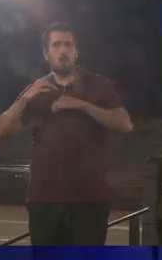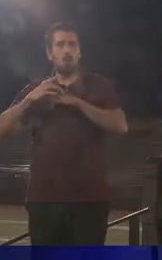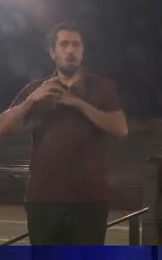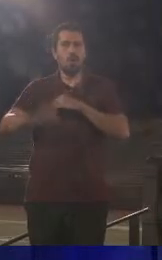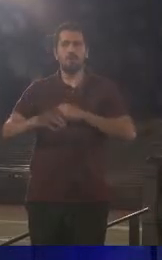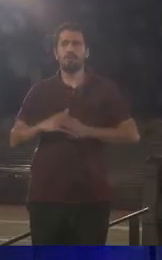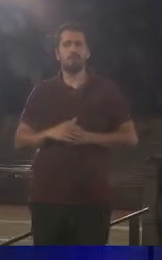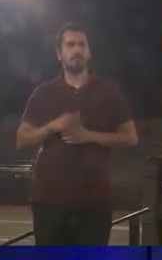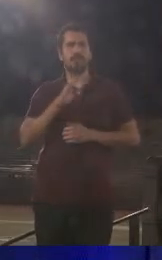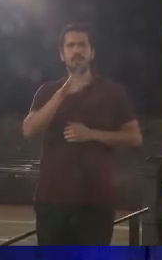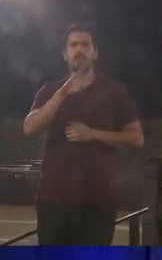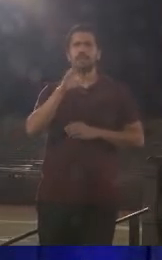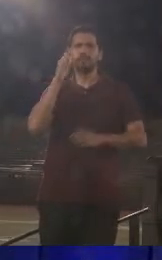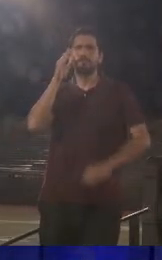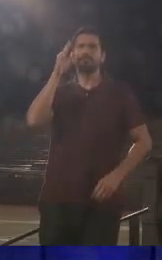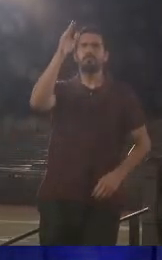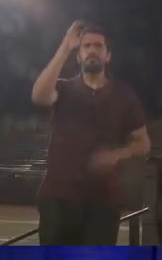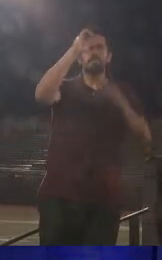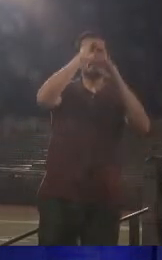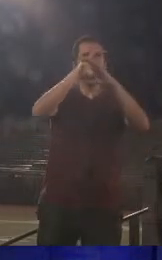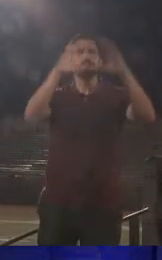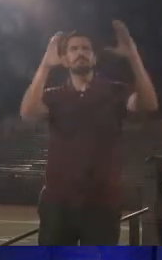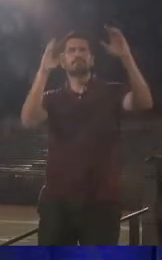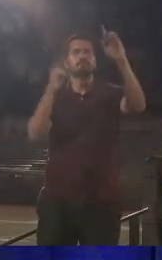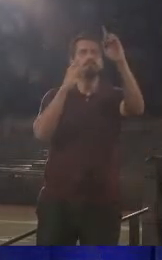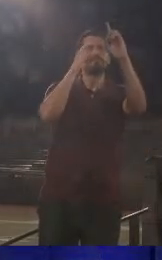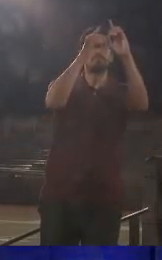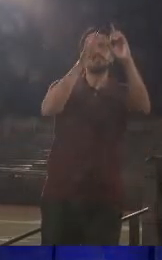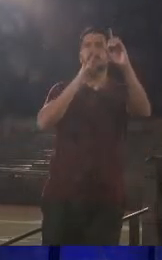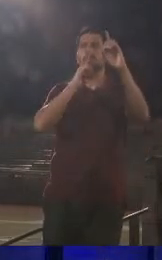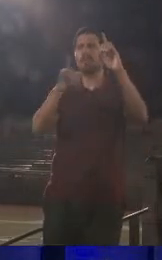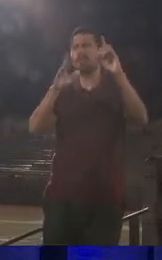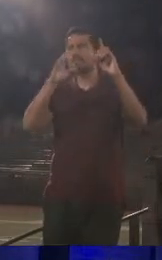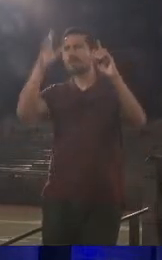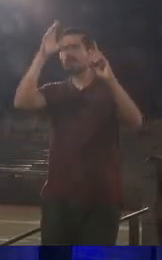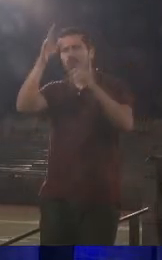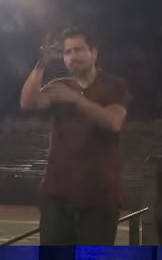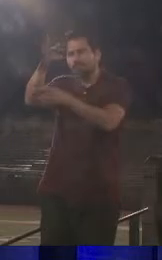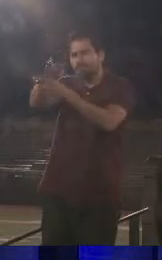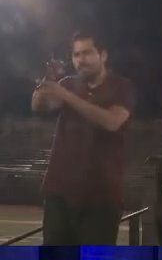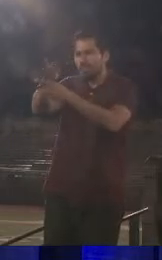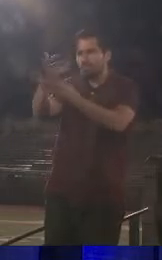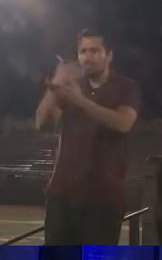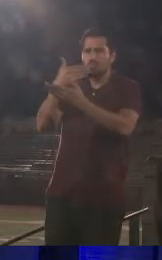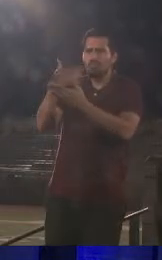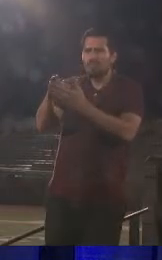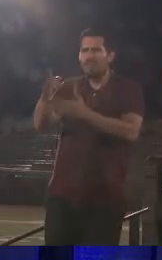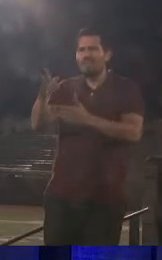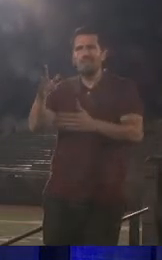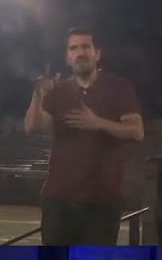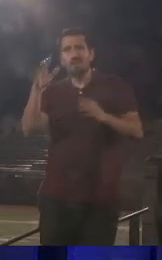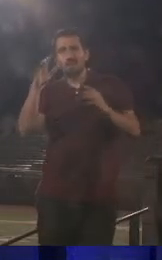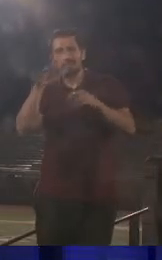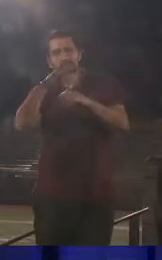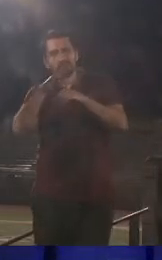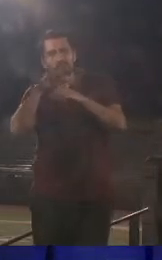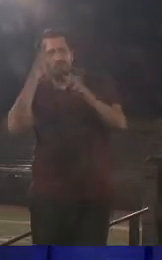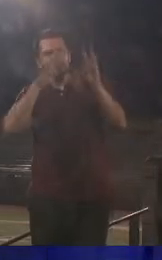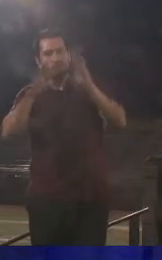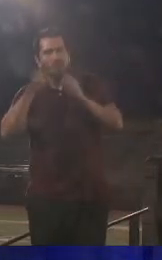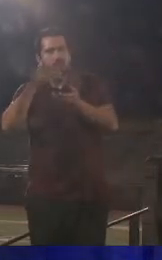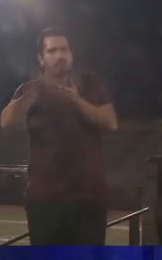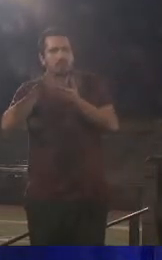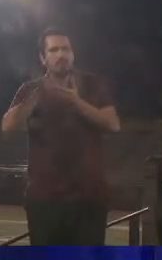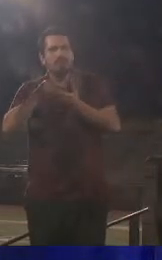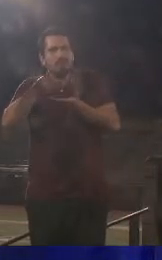to ensure his parents are cared for and do not need to worry about money or financial struggles. Jesus